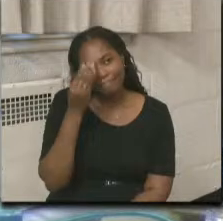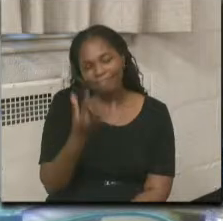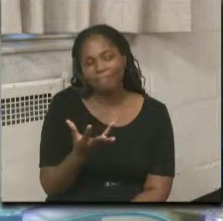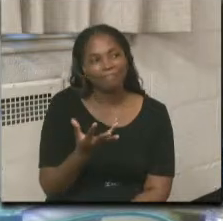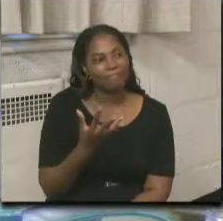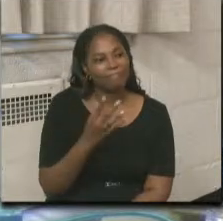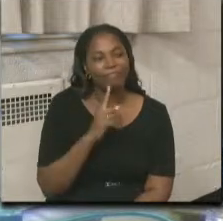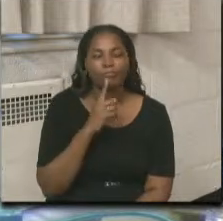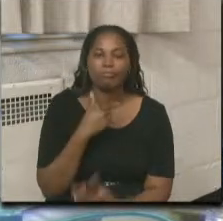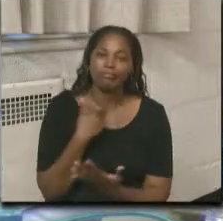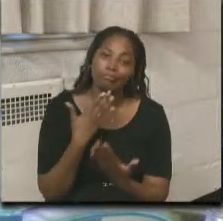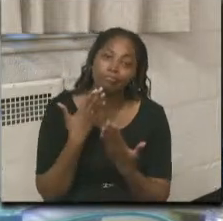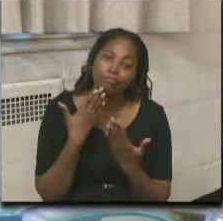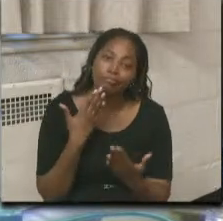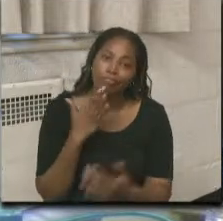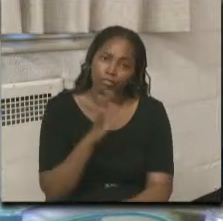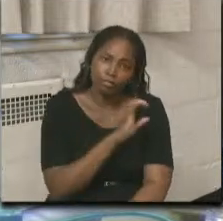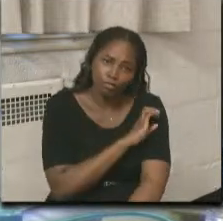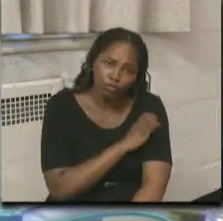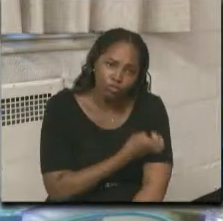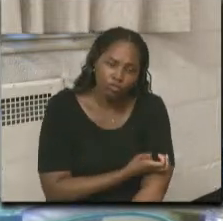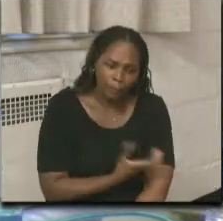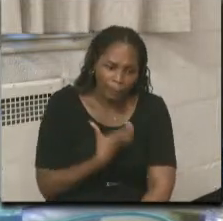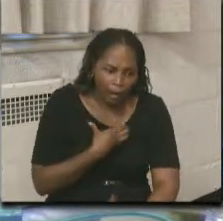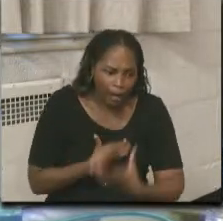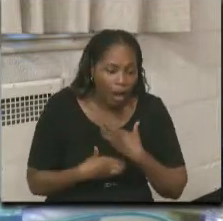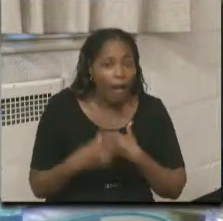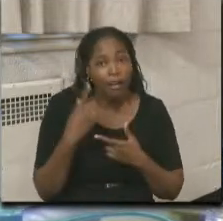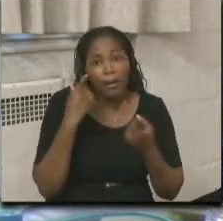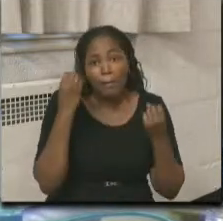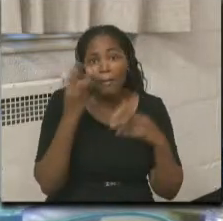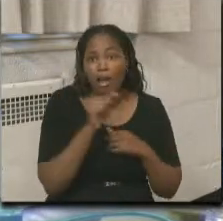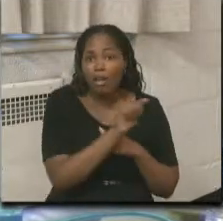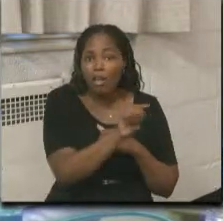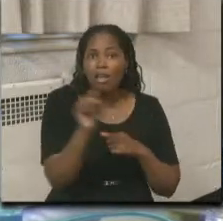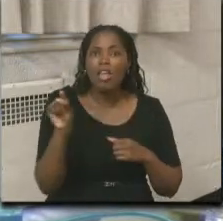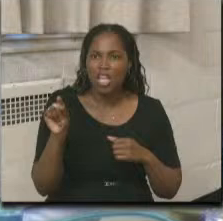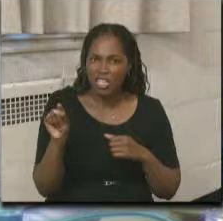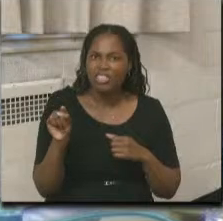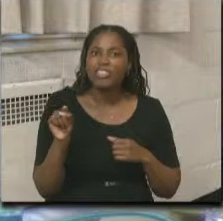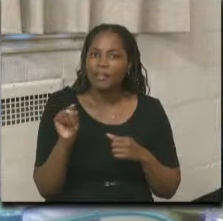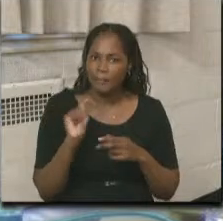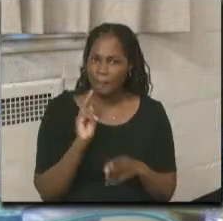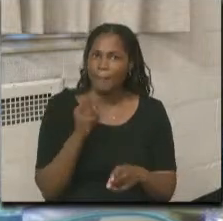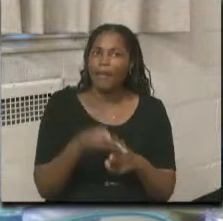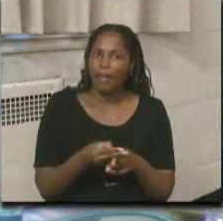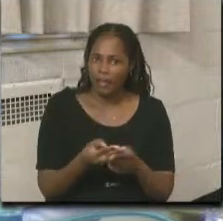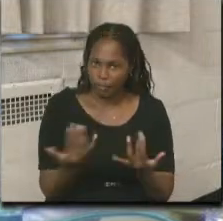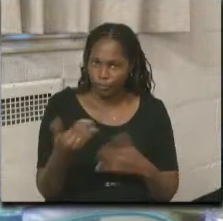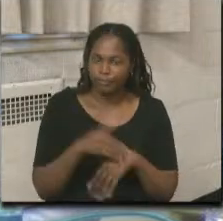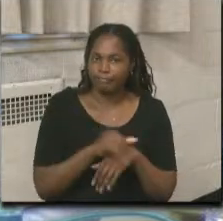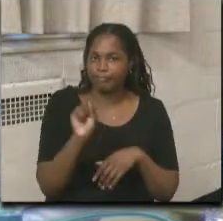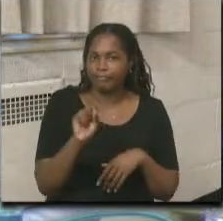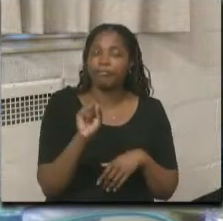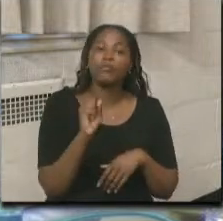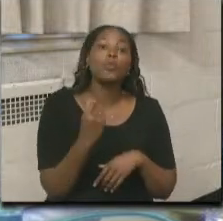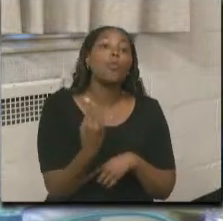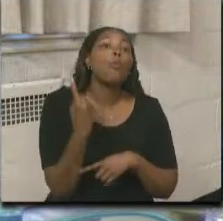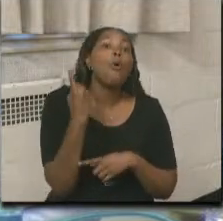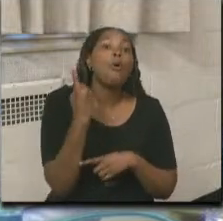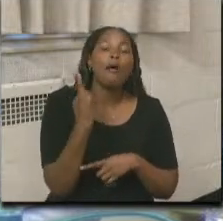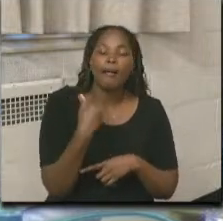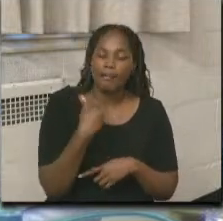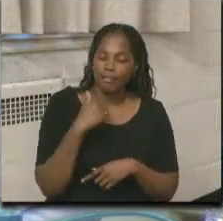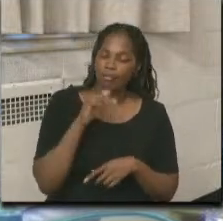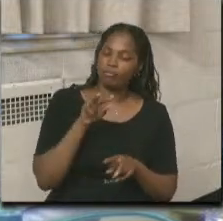thankful for your energy and passion, and I think a lot of people have mentioned this tonight. And one of the things that I've really